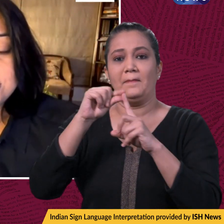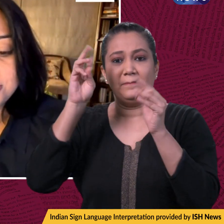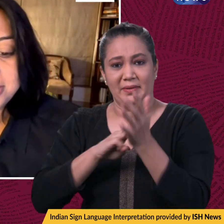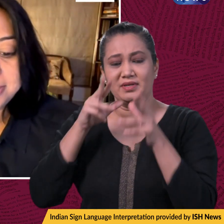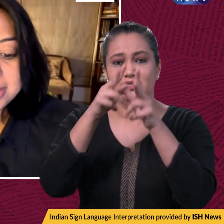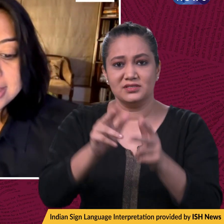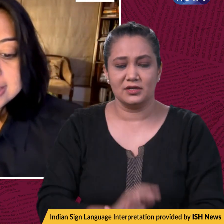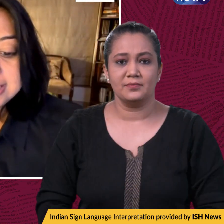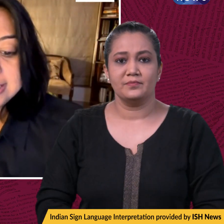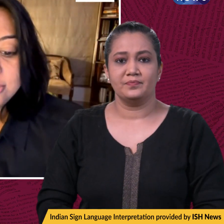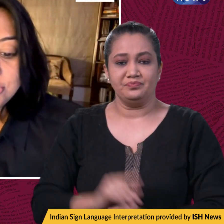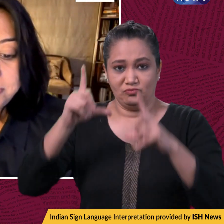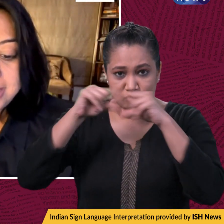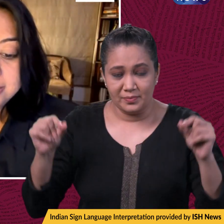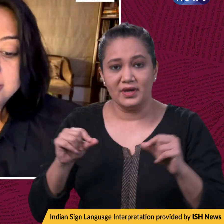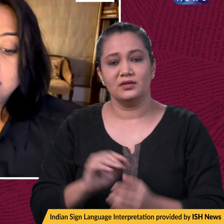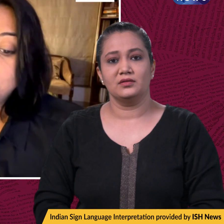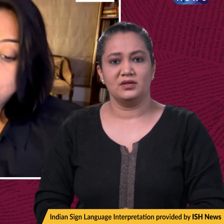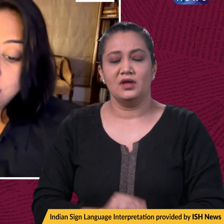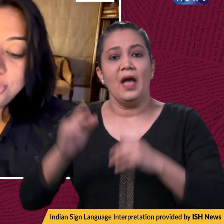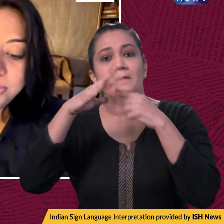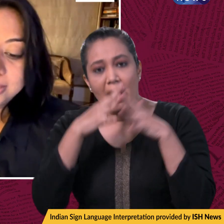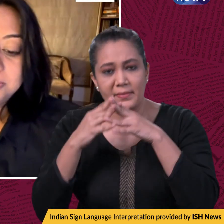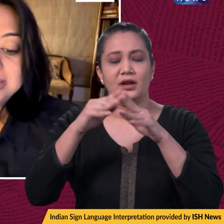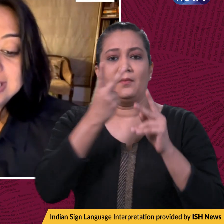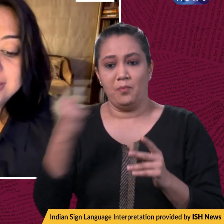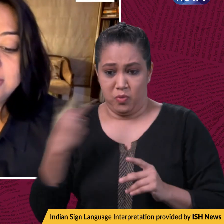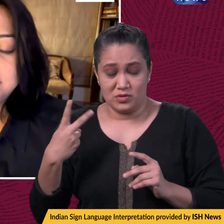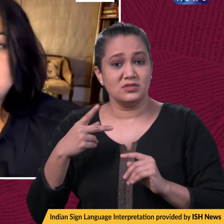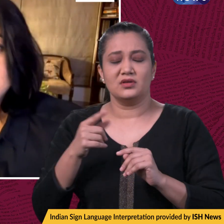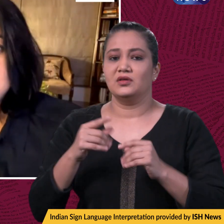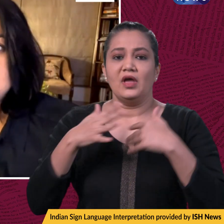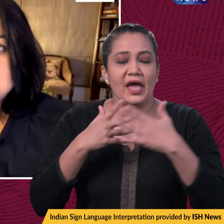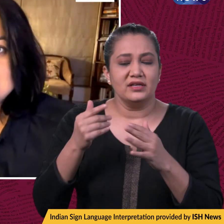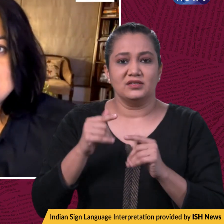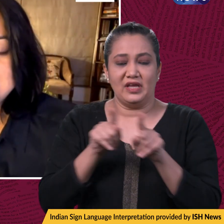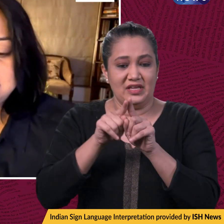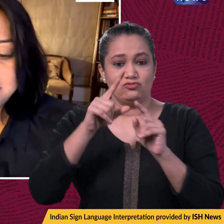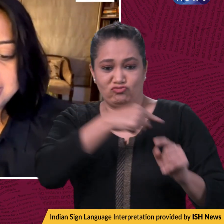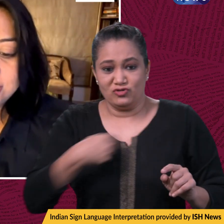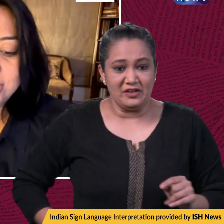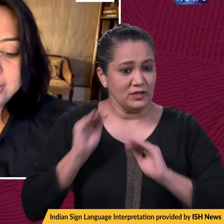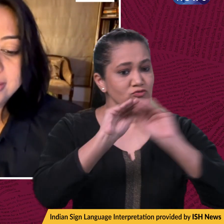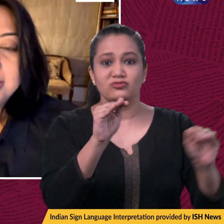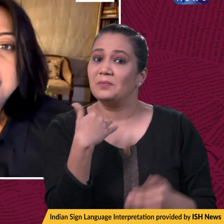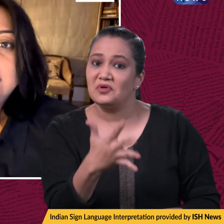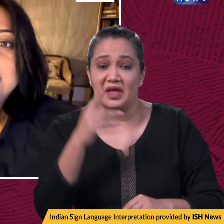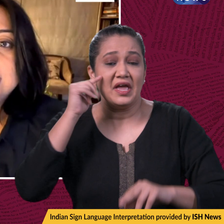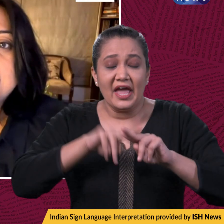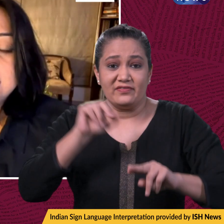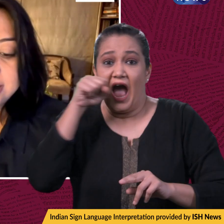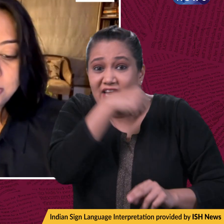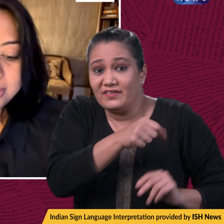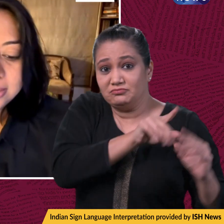Minister Shinzo Abe said that Japan nor the US, neither Japan nor the US will stand by China if